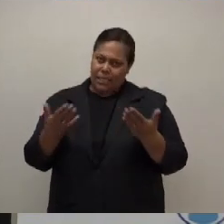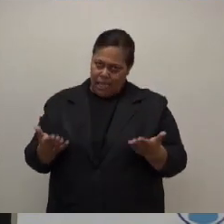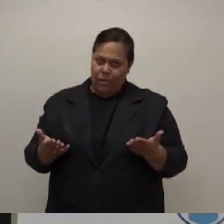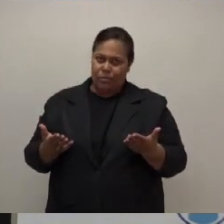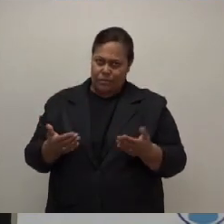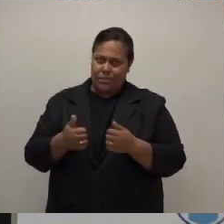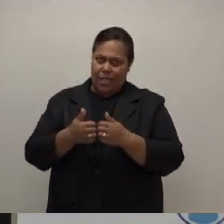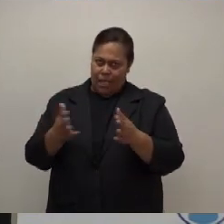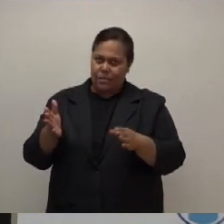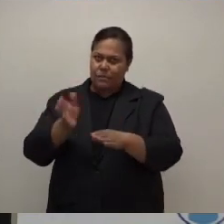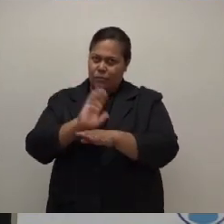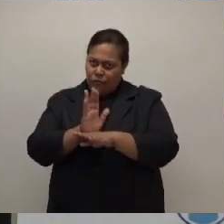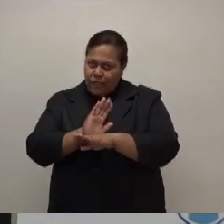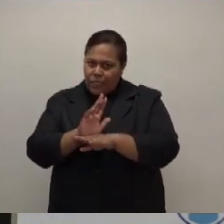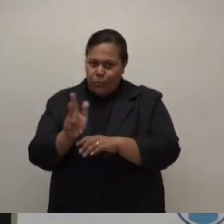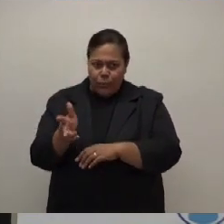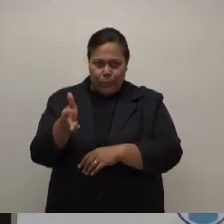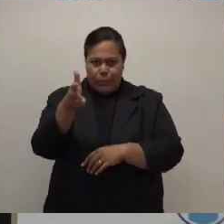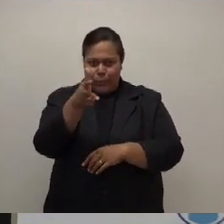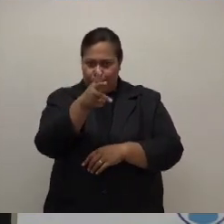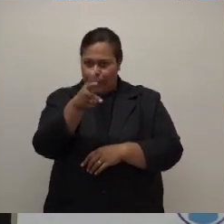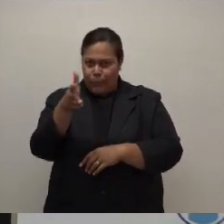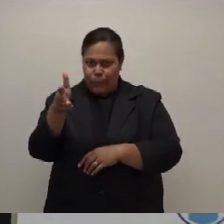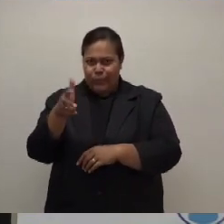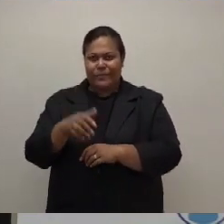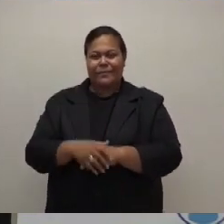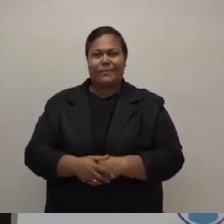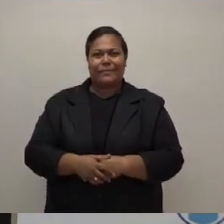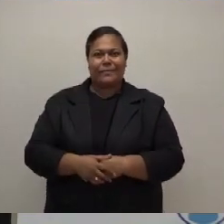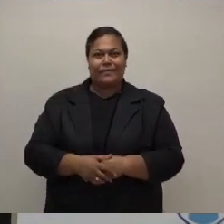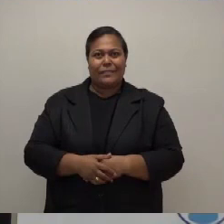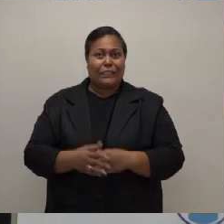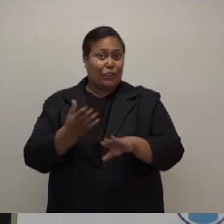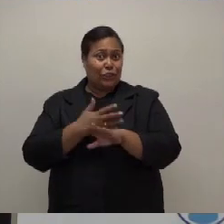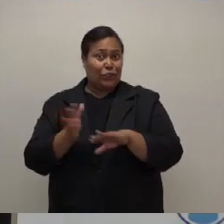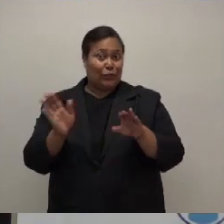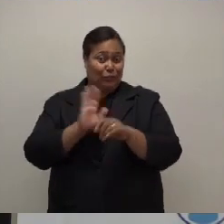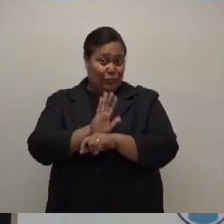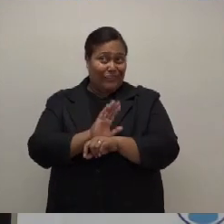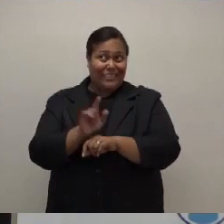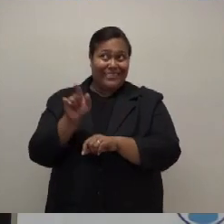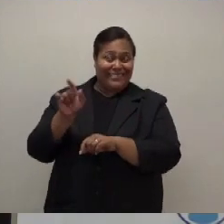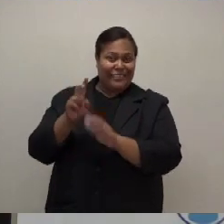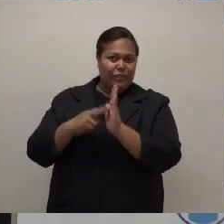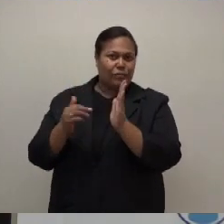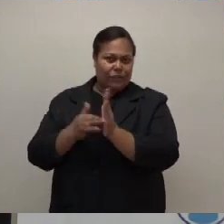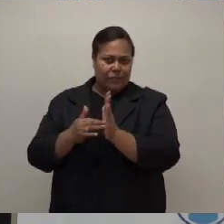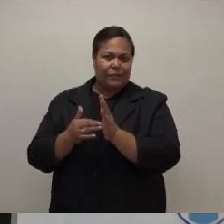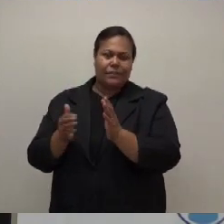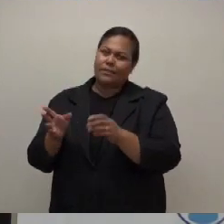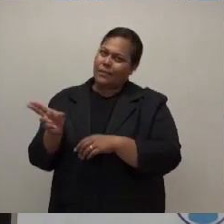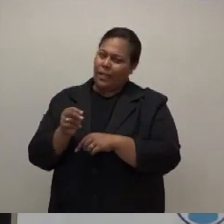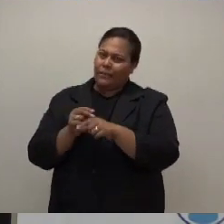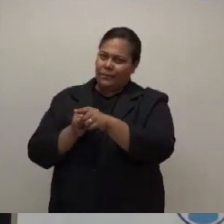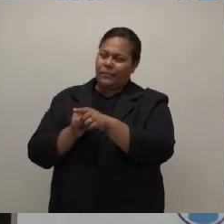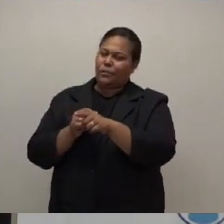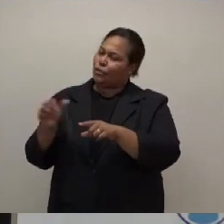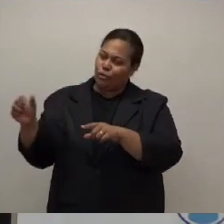production of the sequel to Avatar. Again, this will be done in a completely safe and controlled